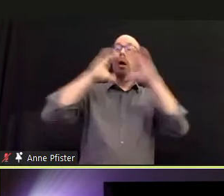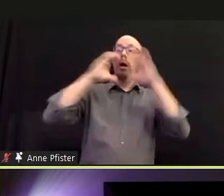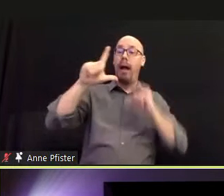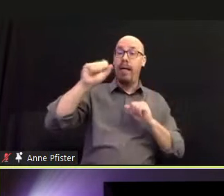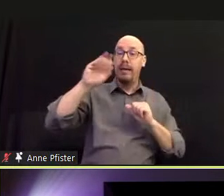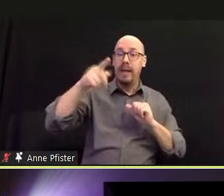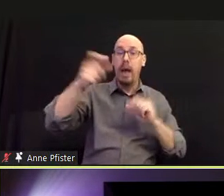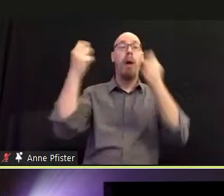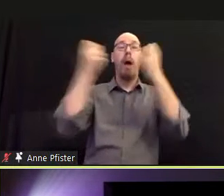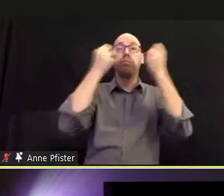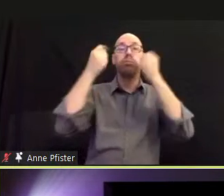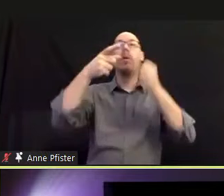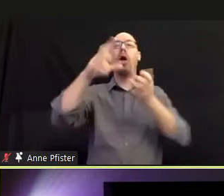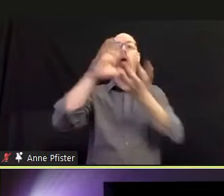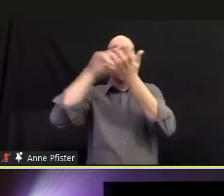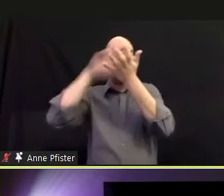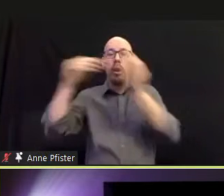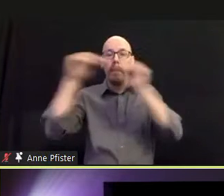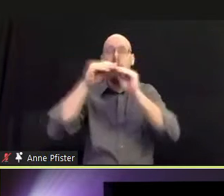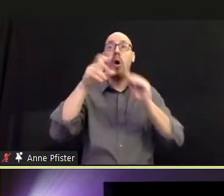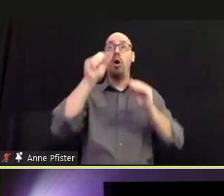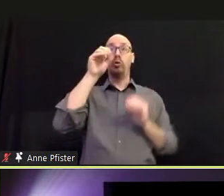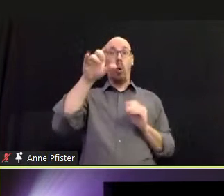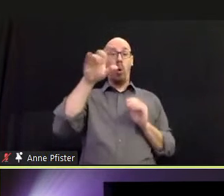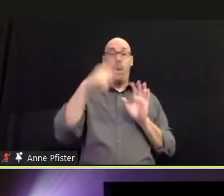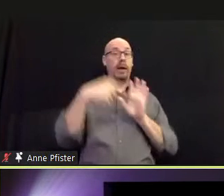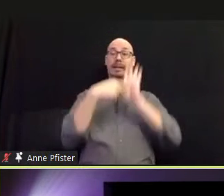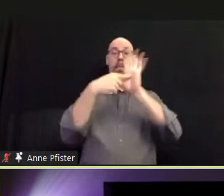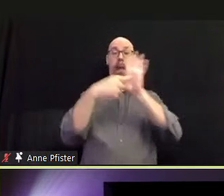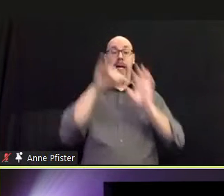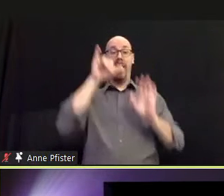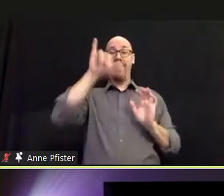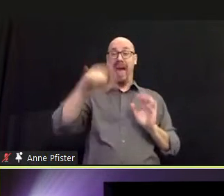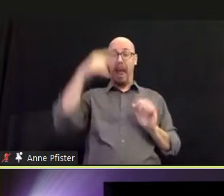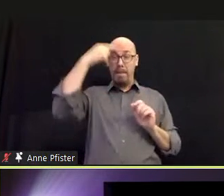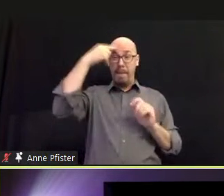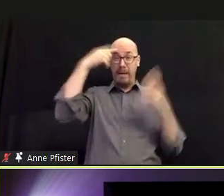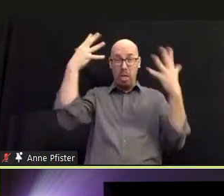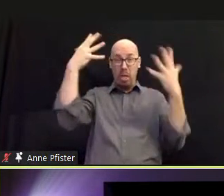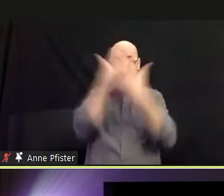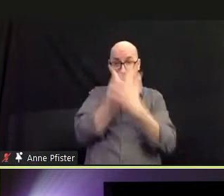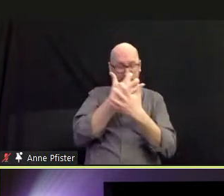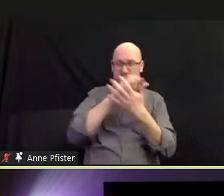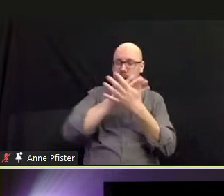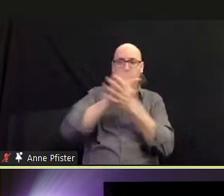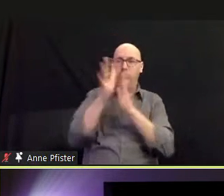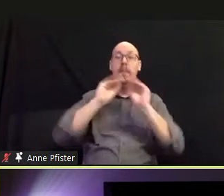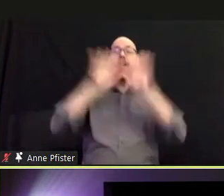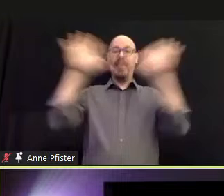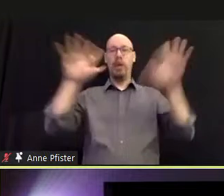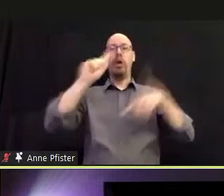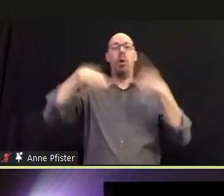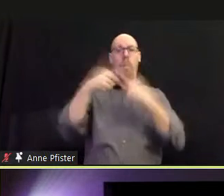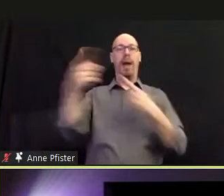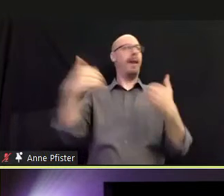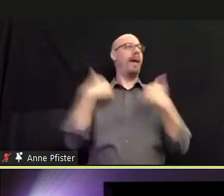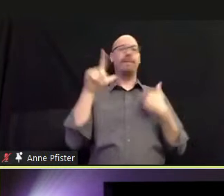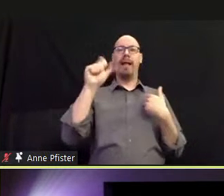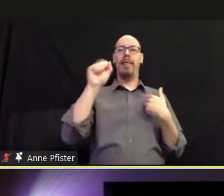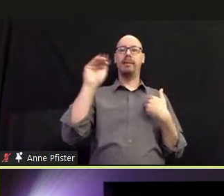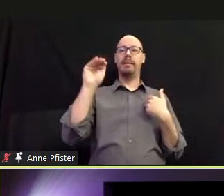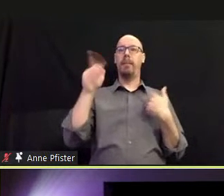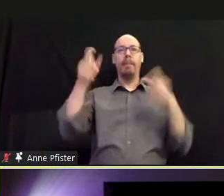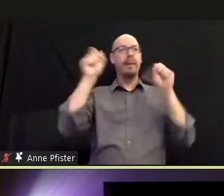understand and learn more. So symbolically, that mental darkness was cleared when sign language or LSM became accessible to him.